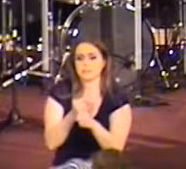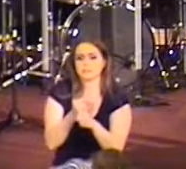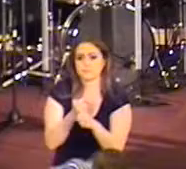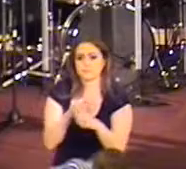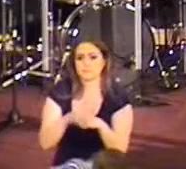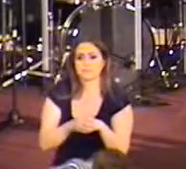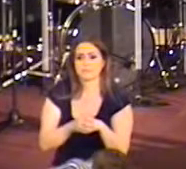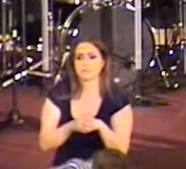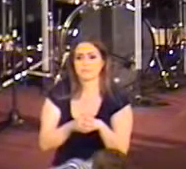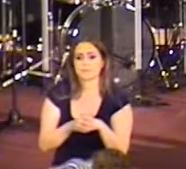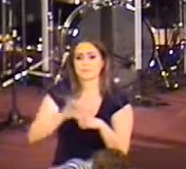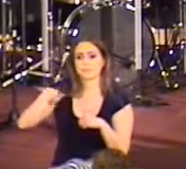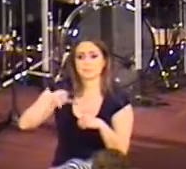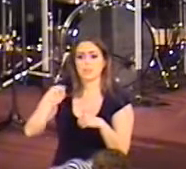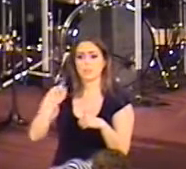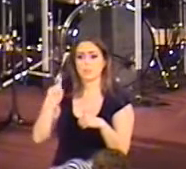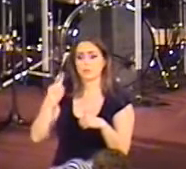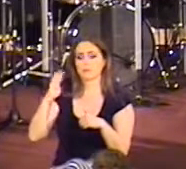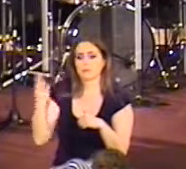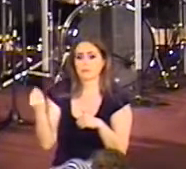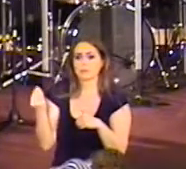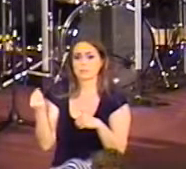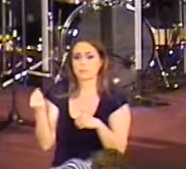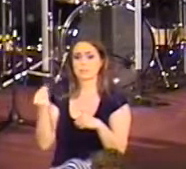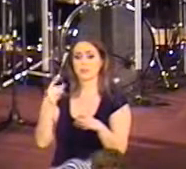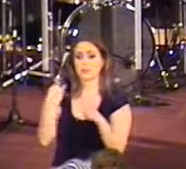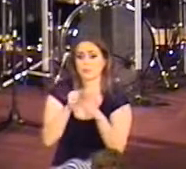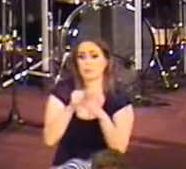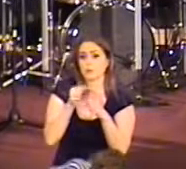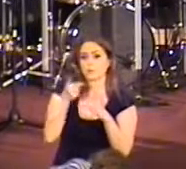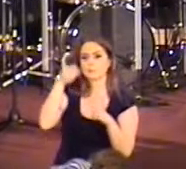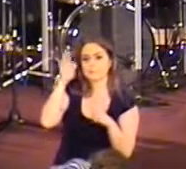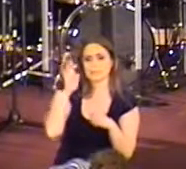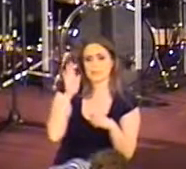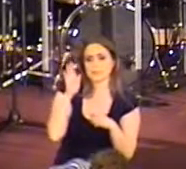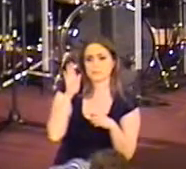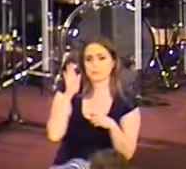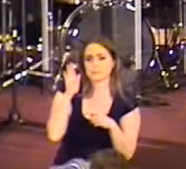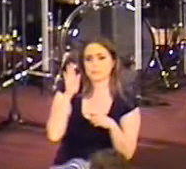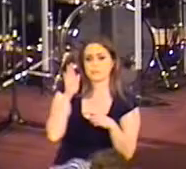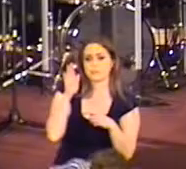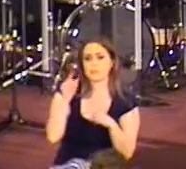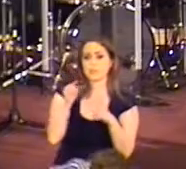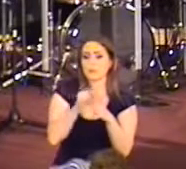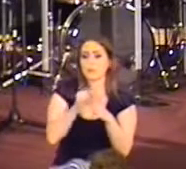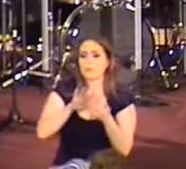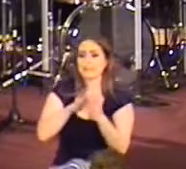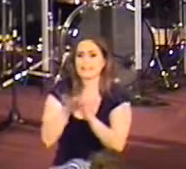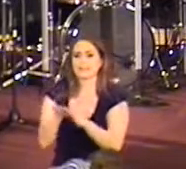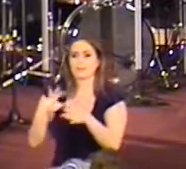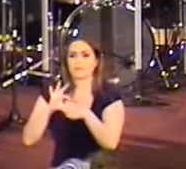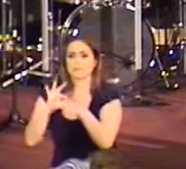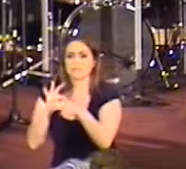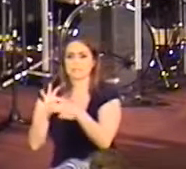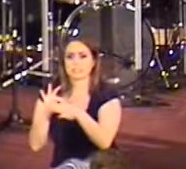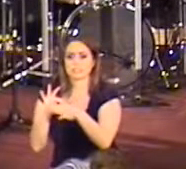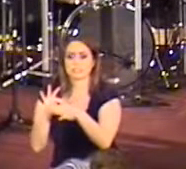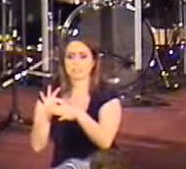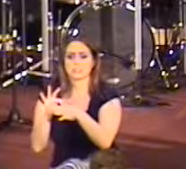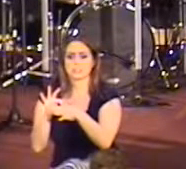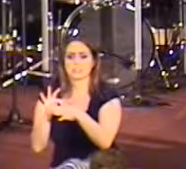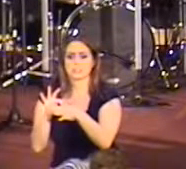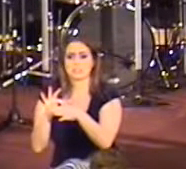It says there in John 1:14, the Word was God, and the Word became flesh and